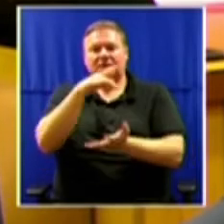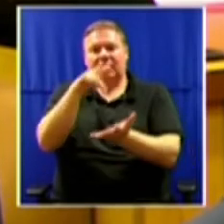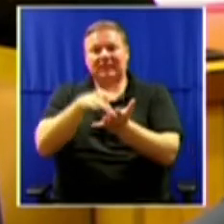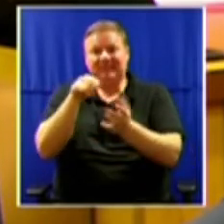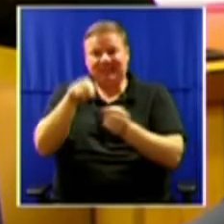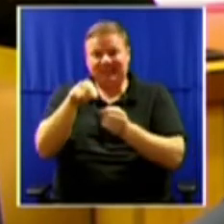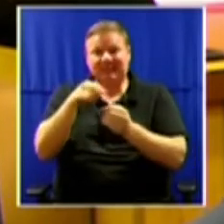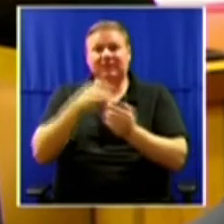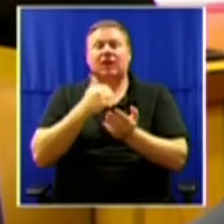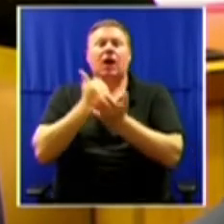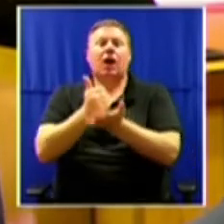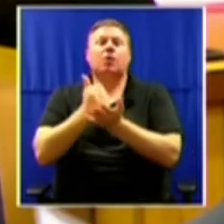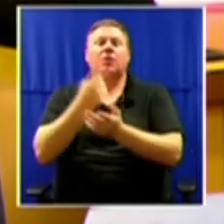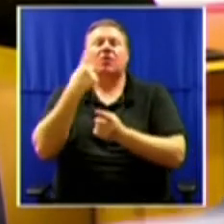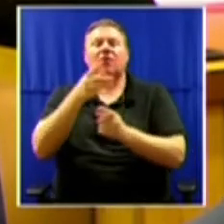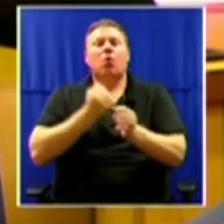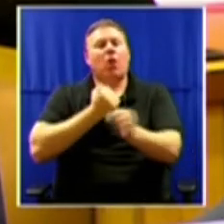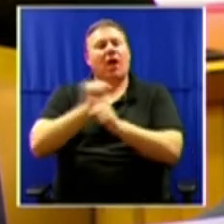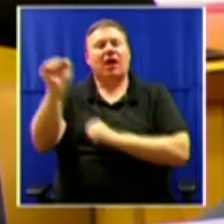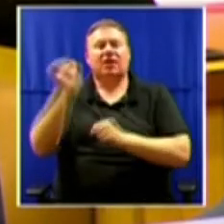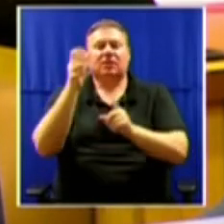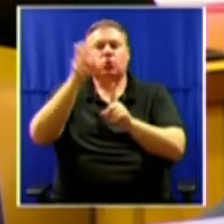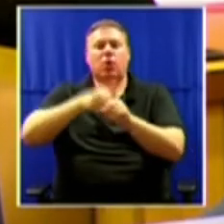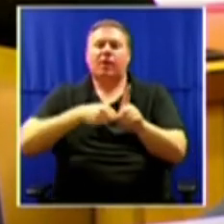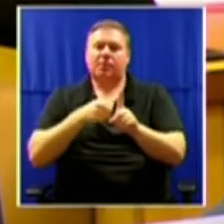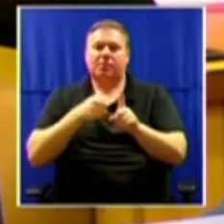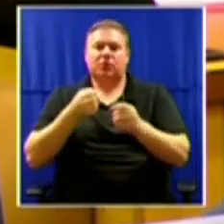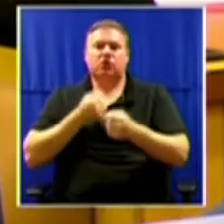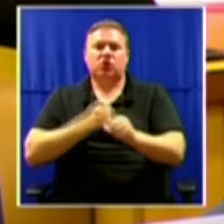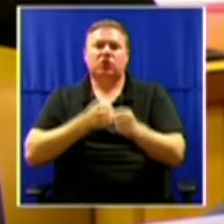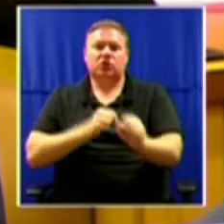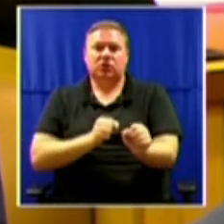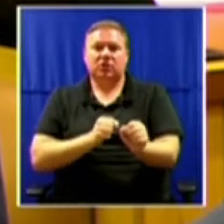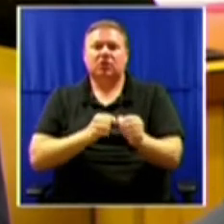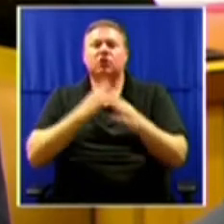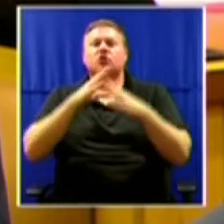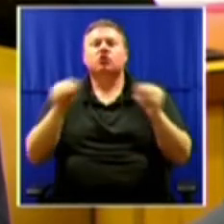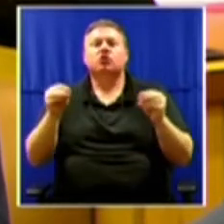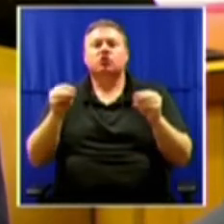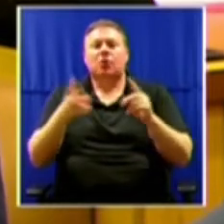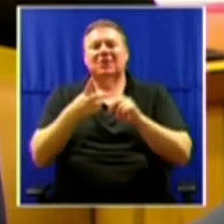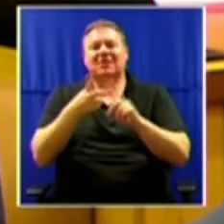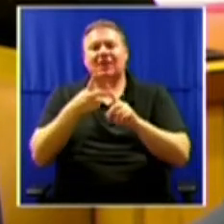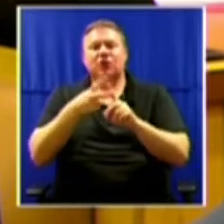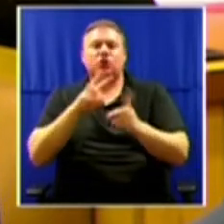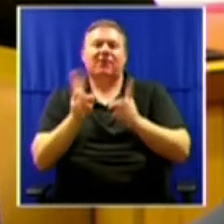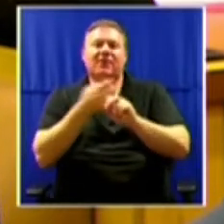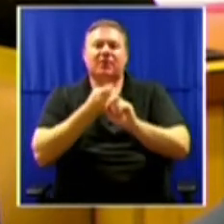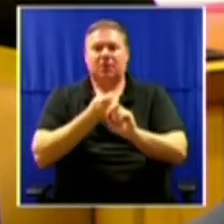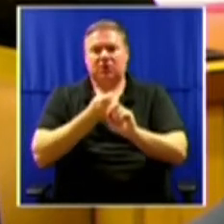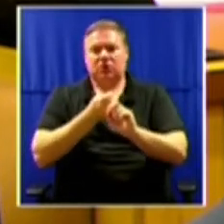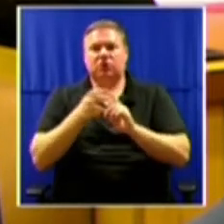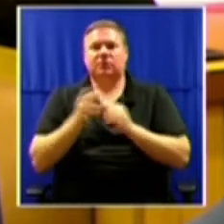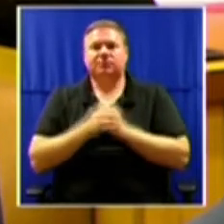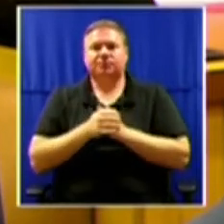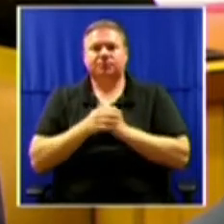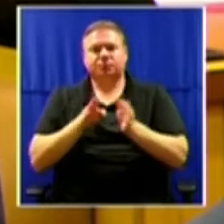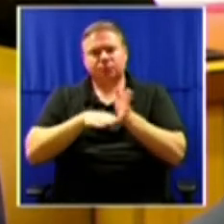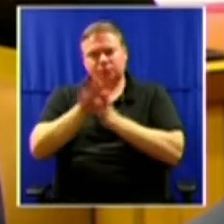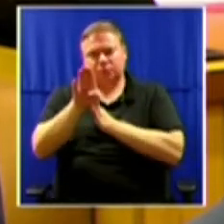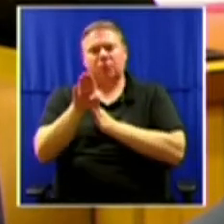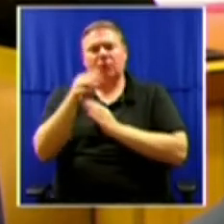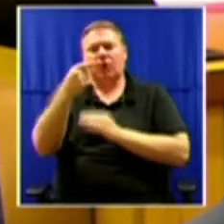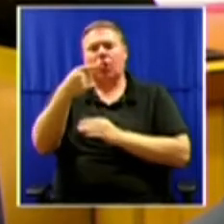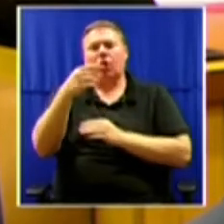Africa's anti-rape strategy, aiming to reduce secondary victimization, improve conviction rates, and reduce the